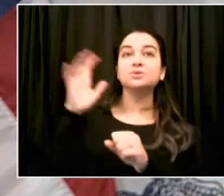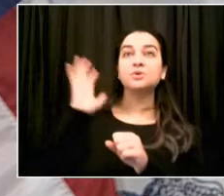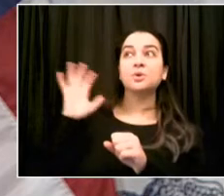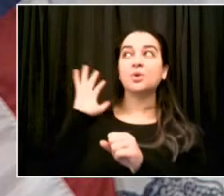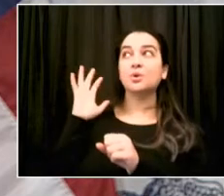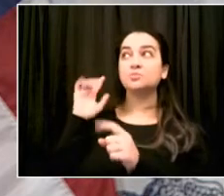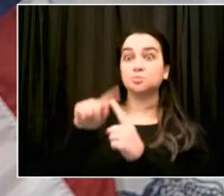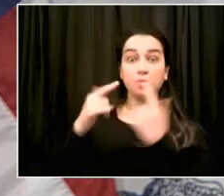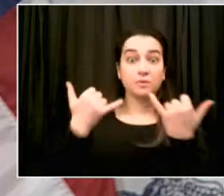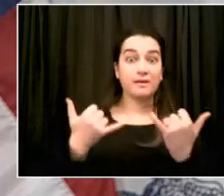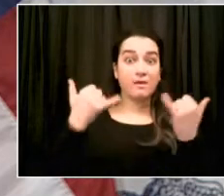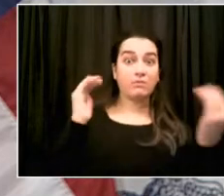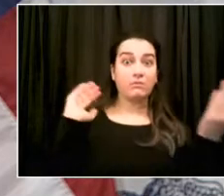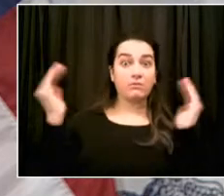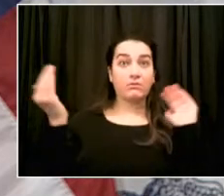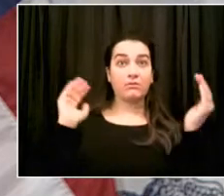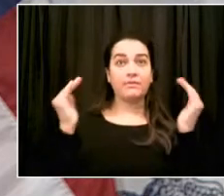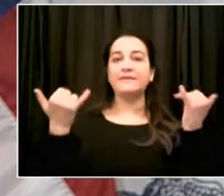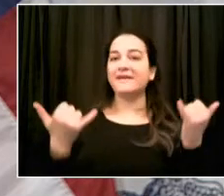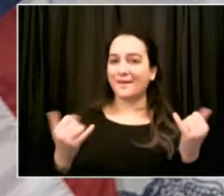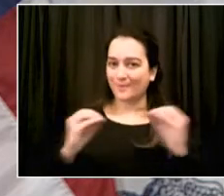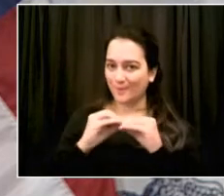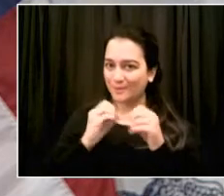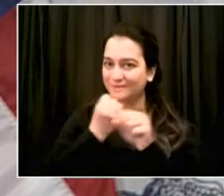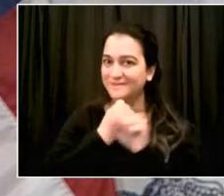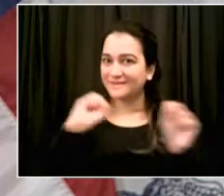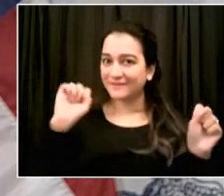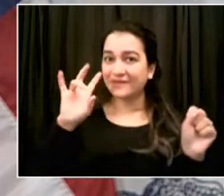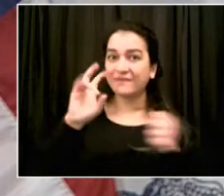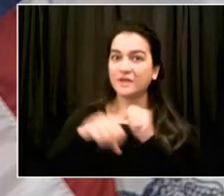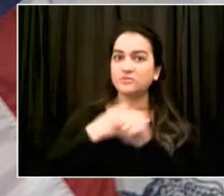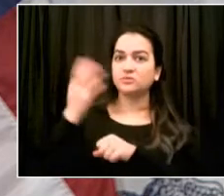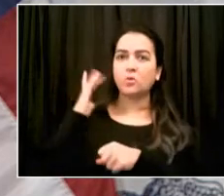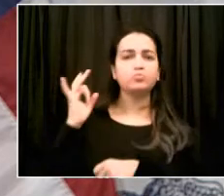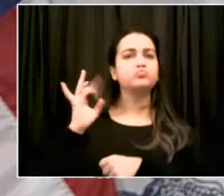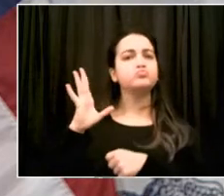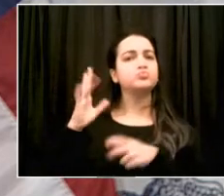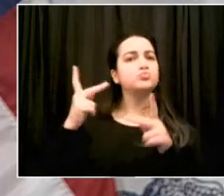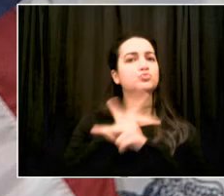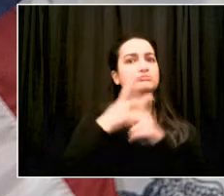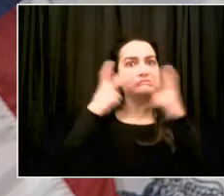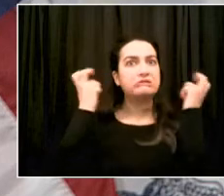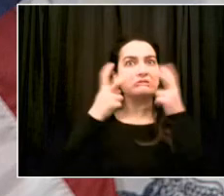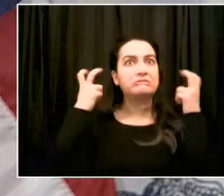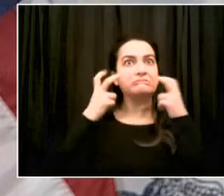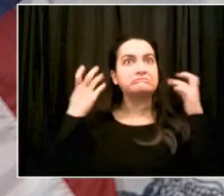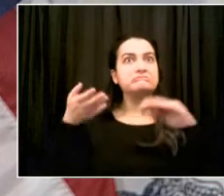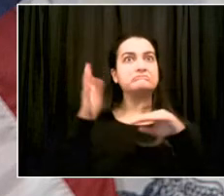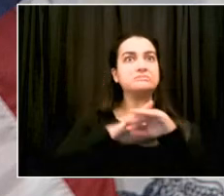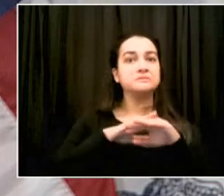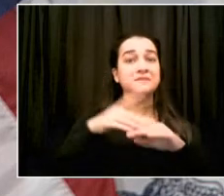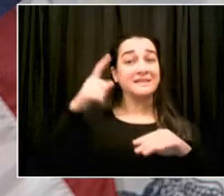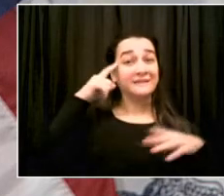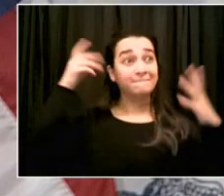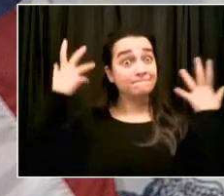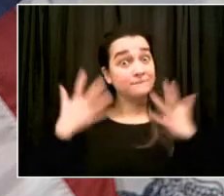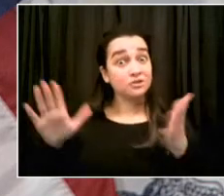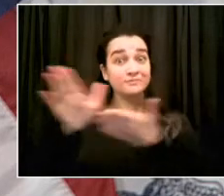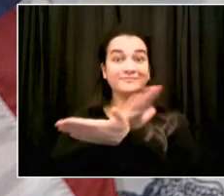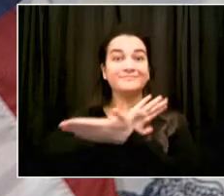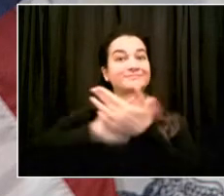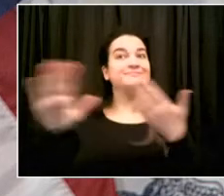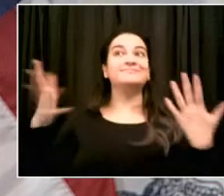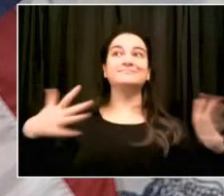We have work to do always. And that's why NYPD has added additional personnel to the subways for sure. But we've got